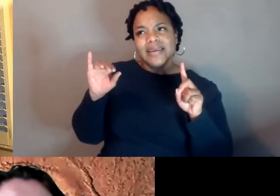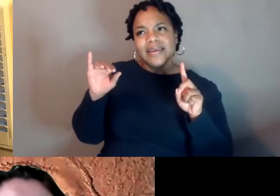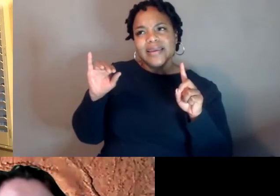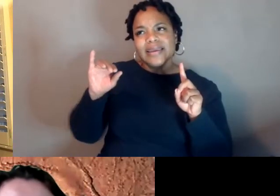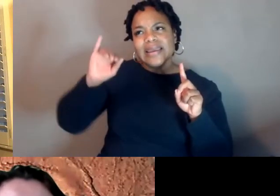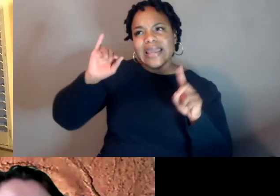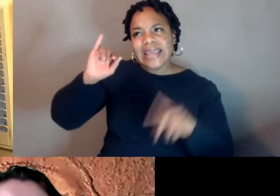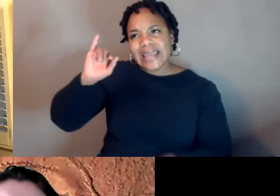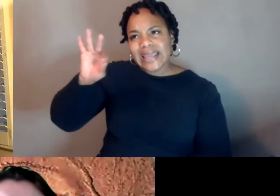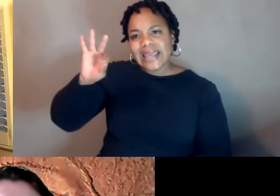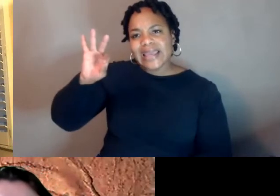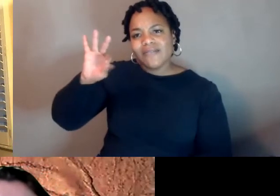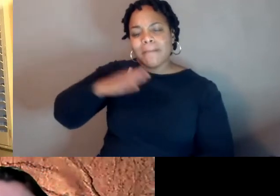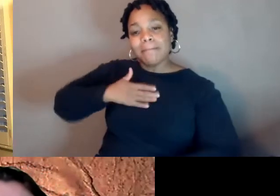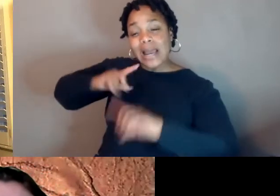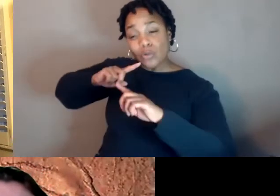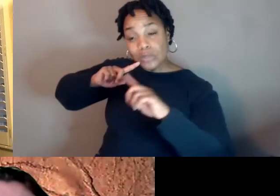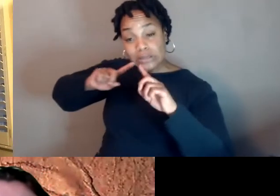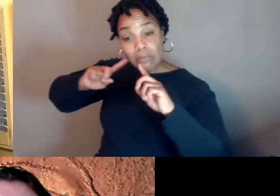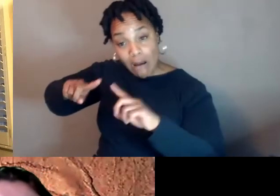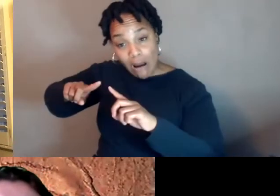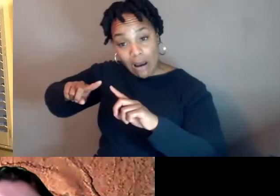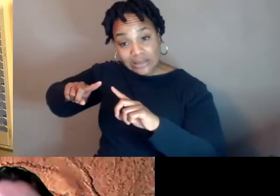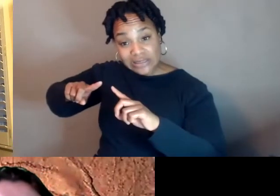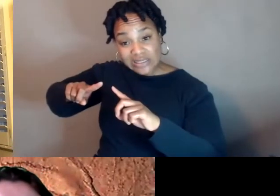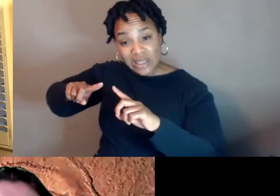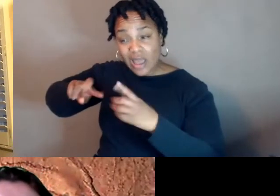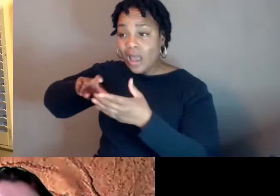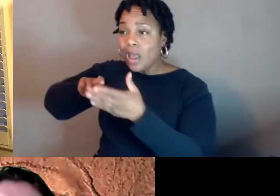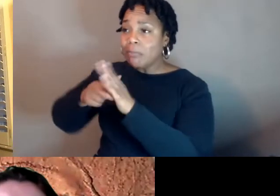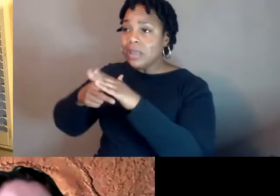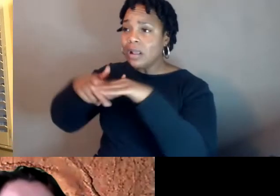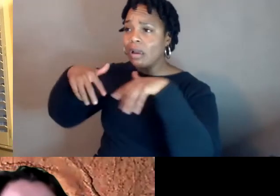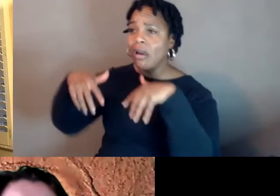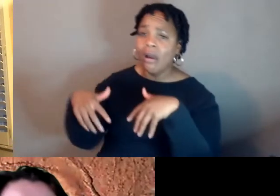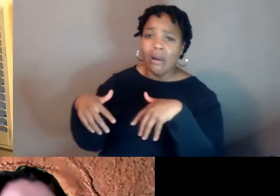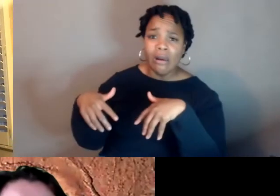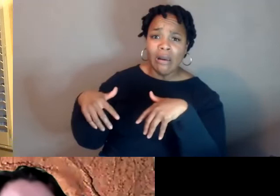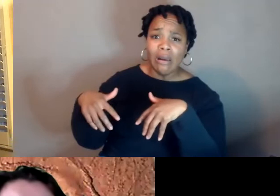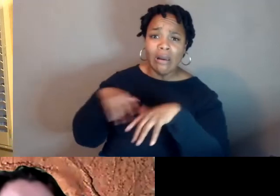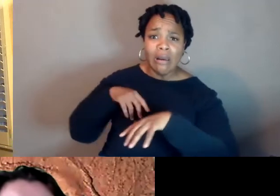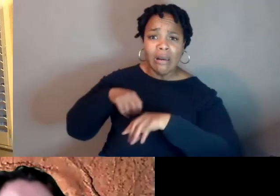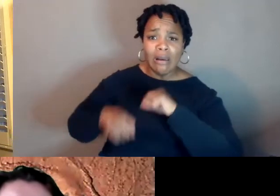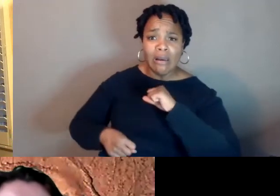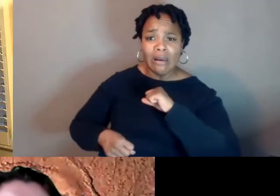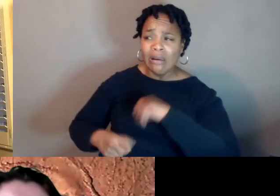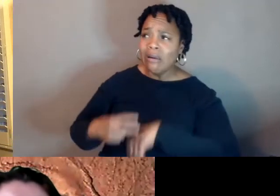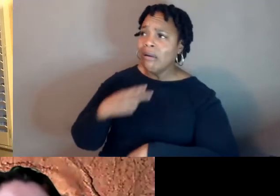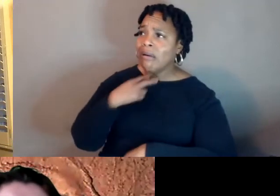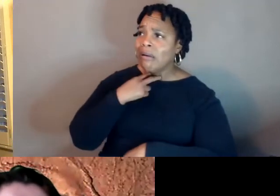going to a place that doesn't allow you to act, because it's very easy when you